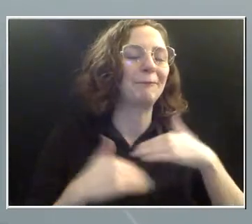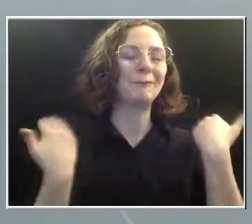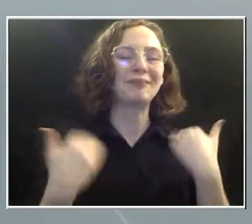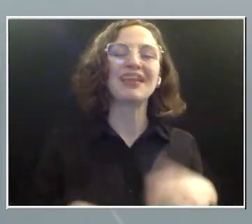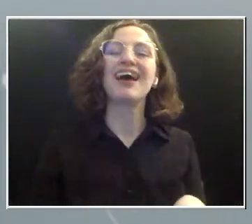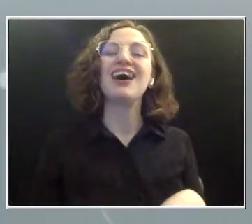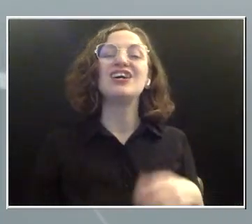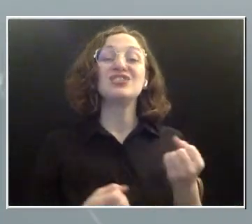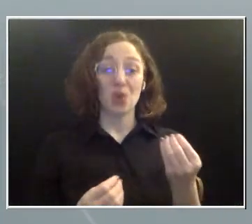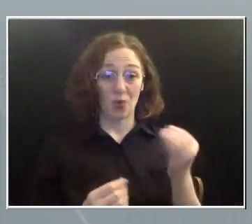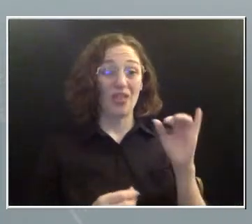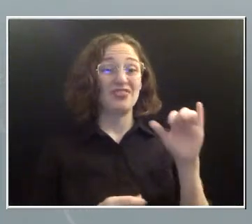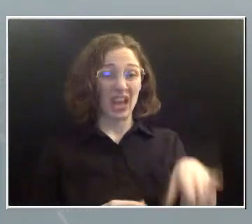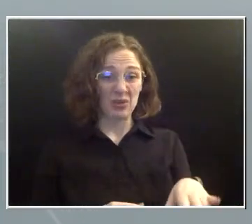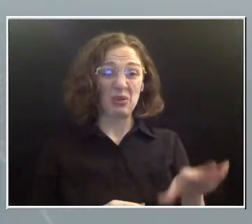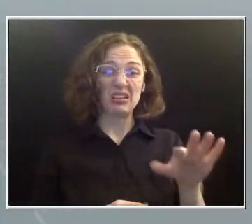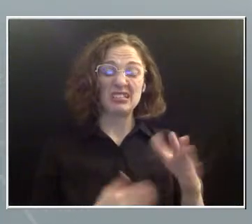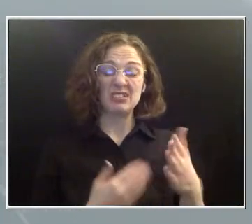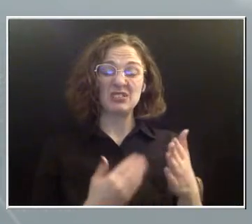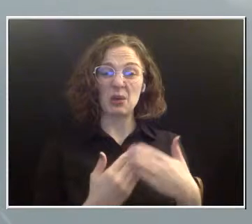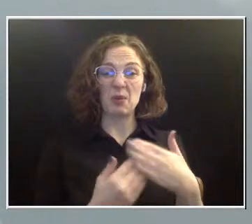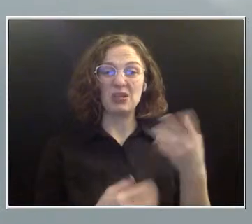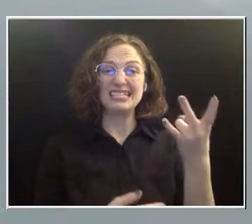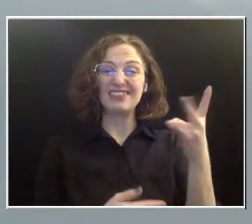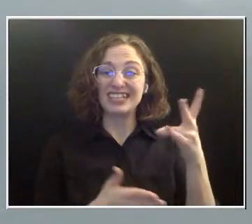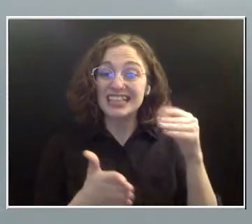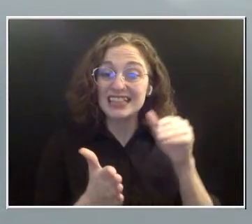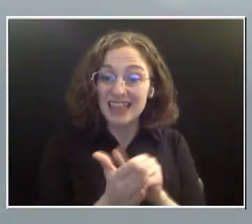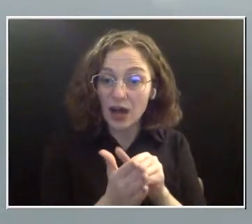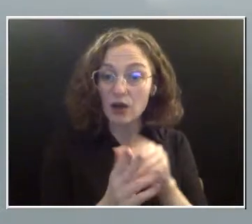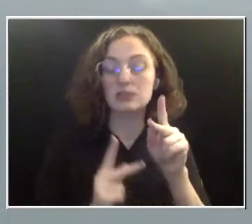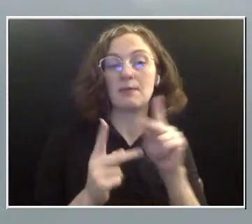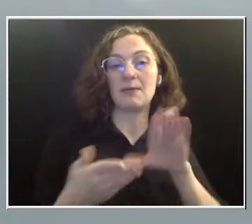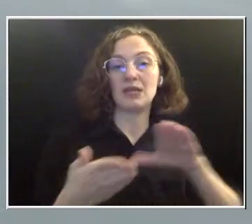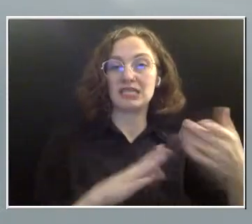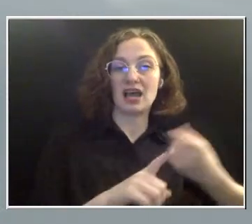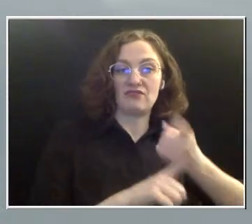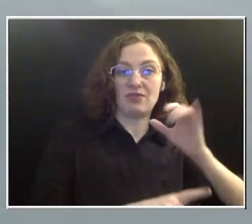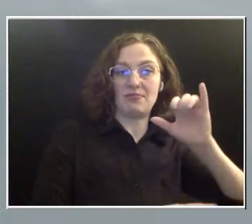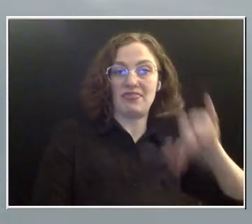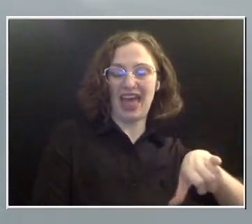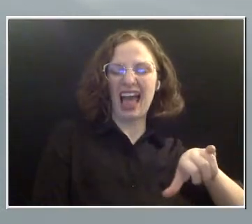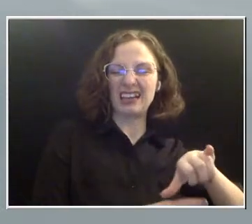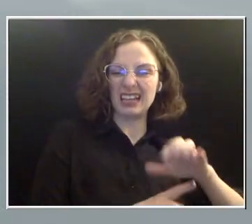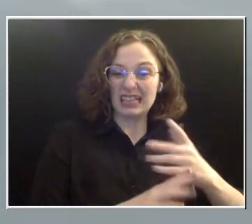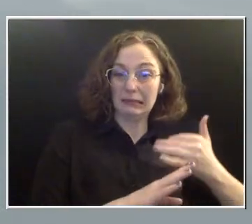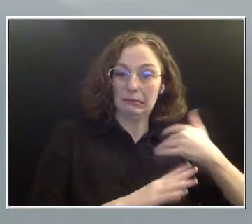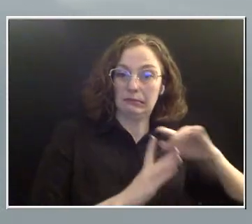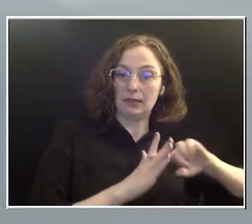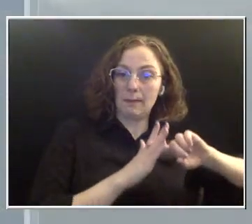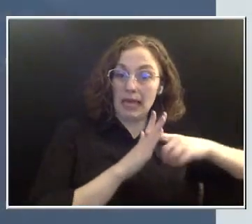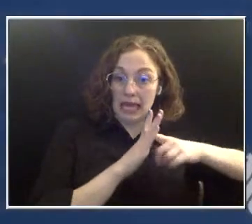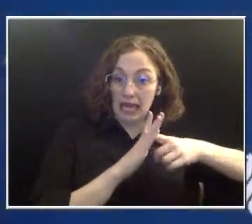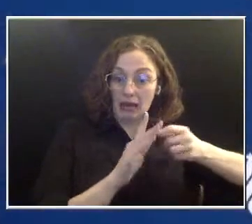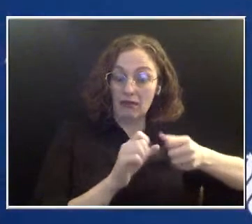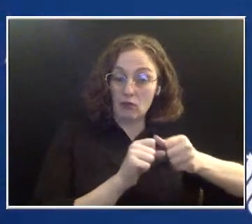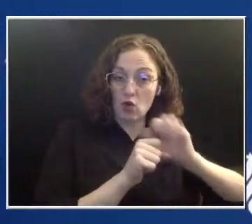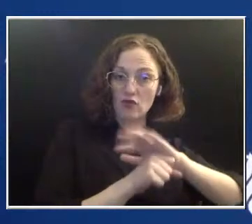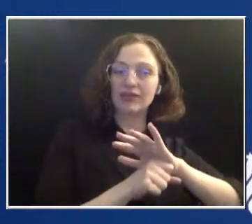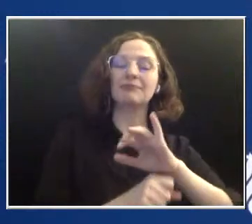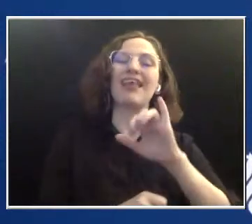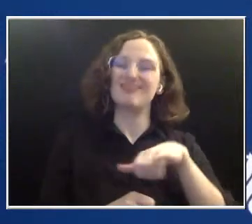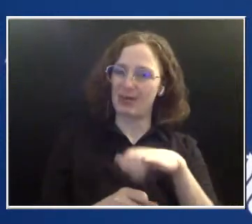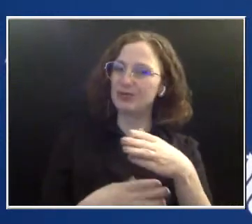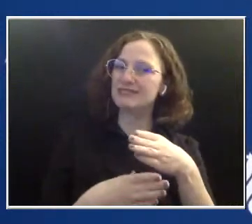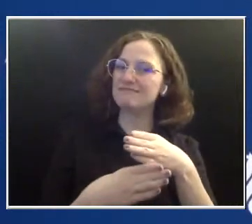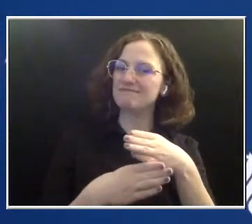nearly 17,000 deaths. Yeah. What do you make of the study? What does that even mean? Yeah, and that was a median range. So this was a good article.